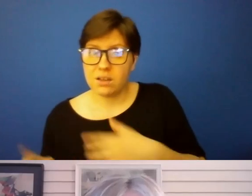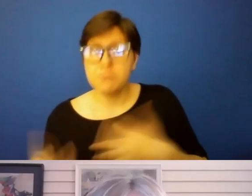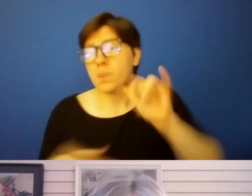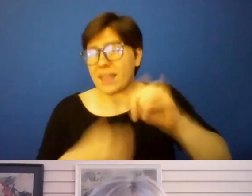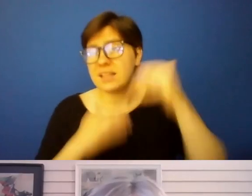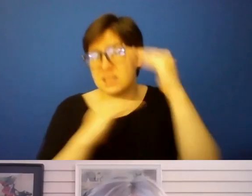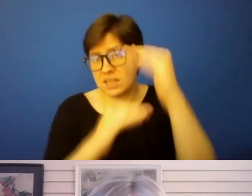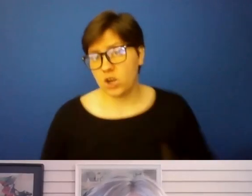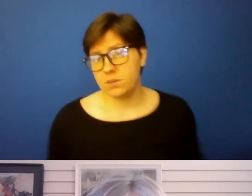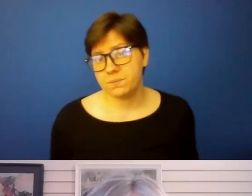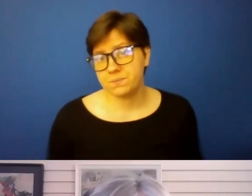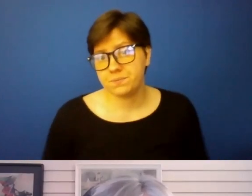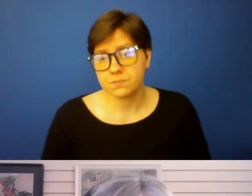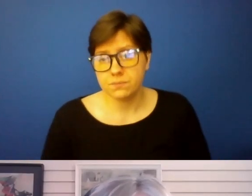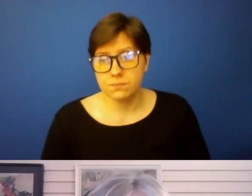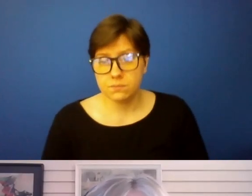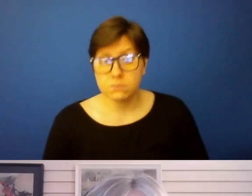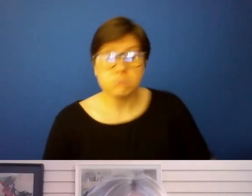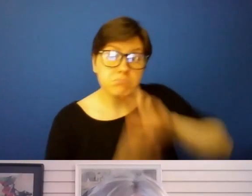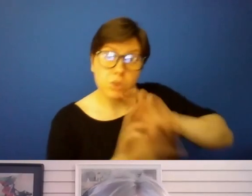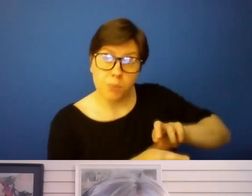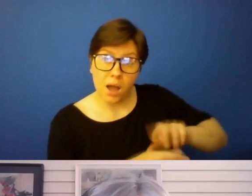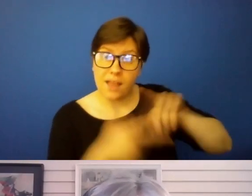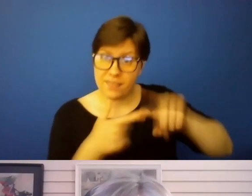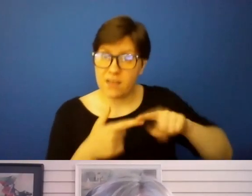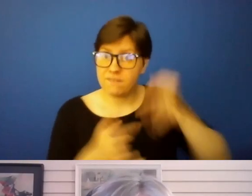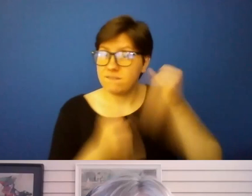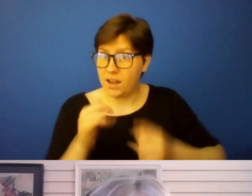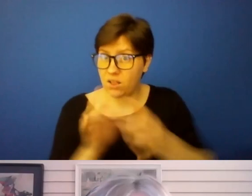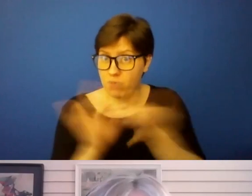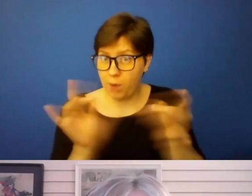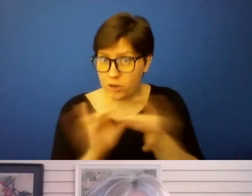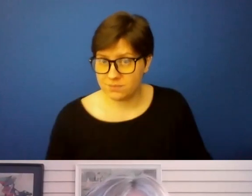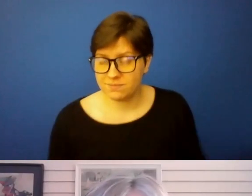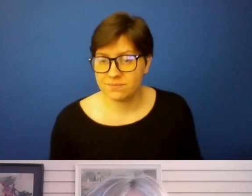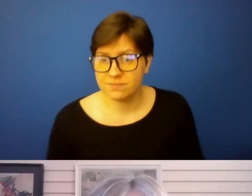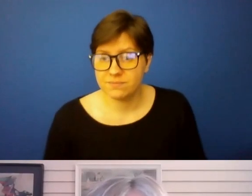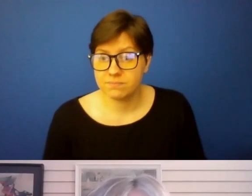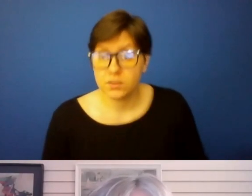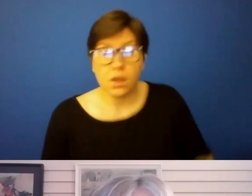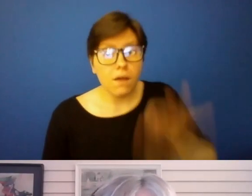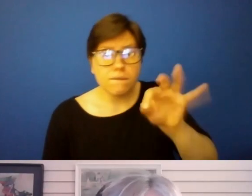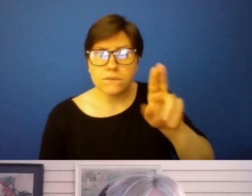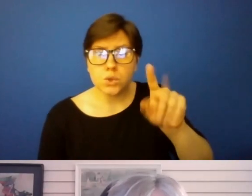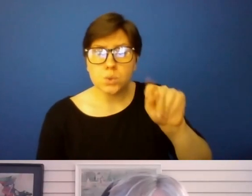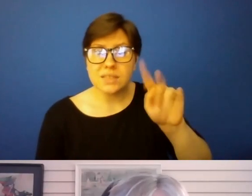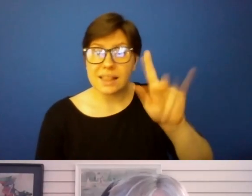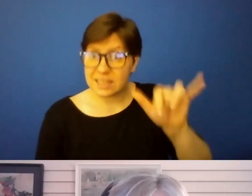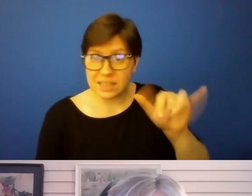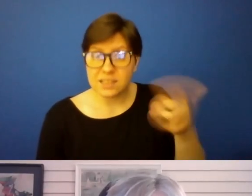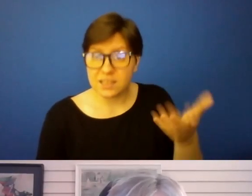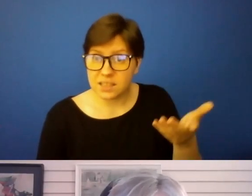Okay. John, do you want to respond to that? And then we'll move to your final remarks. Well, we have futility. And futility